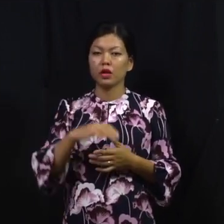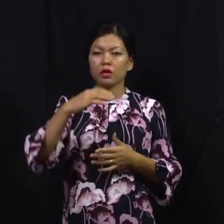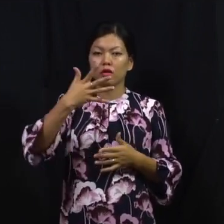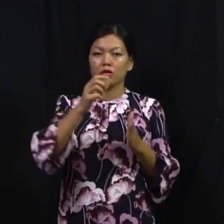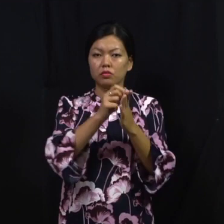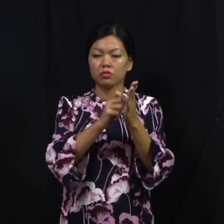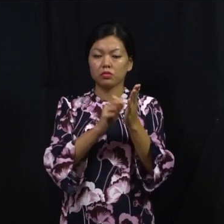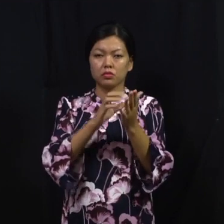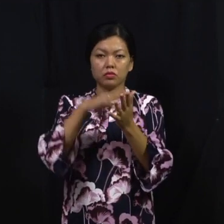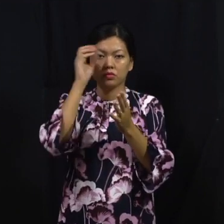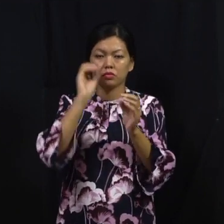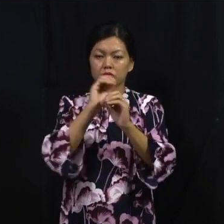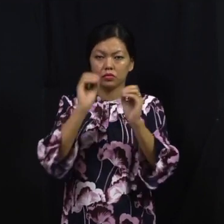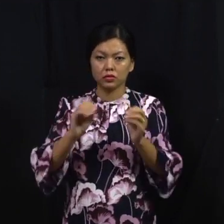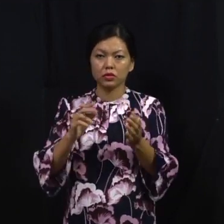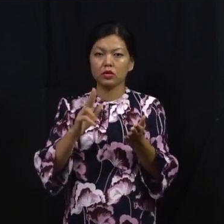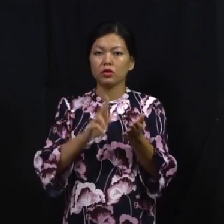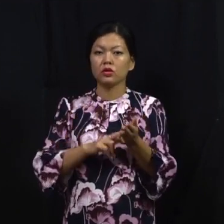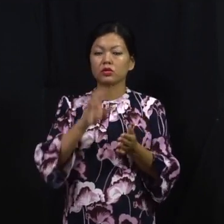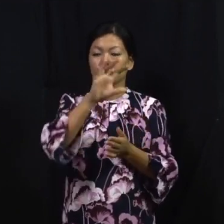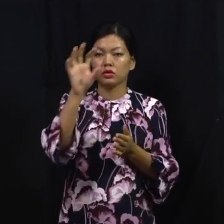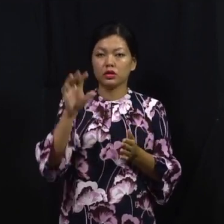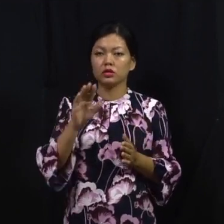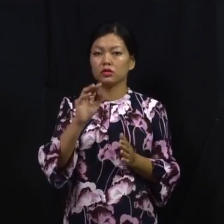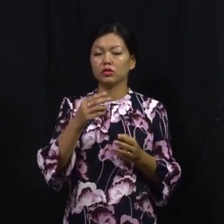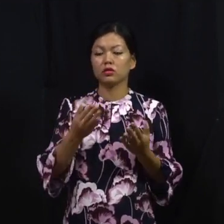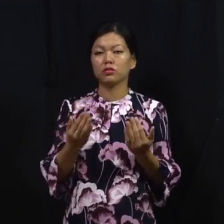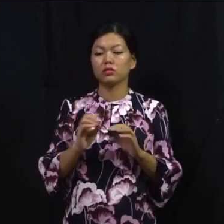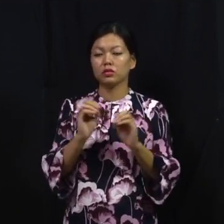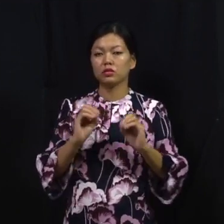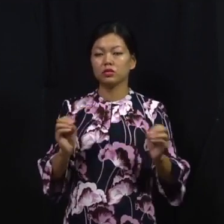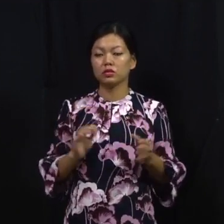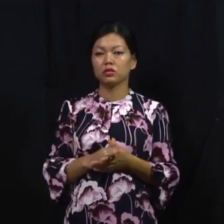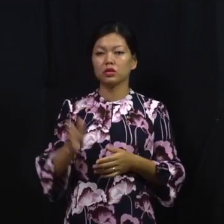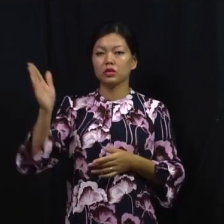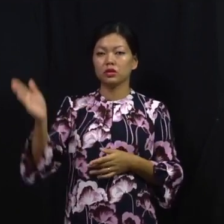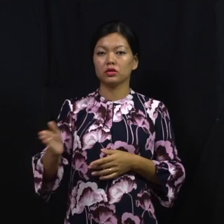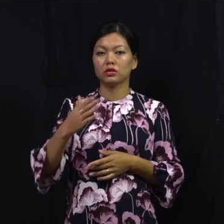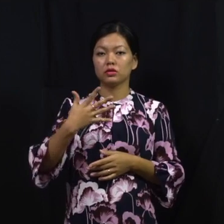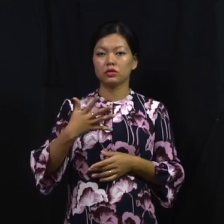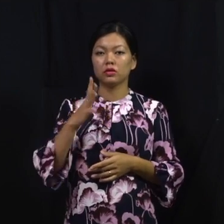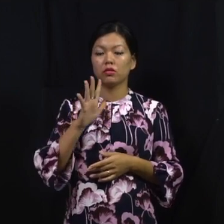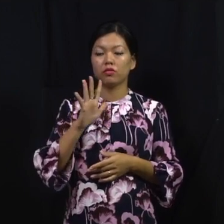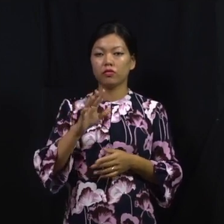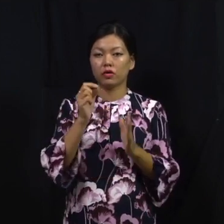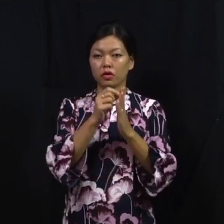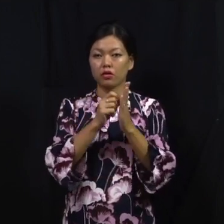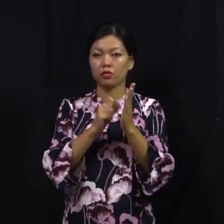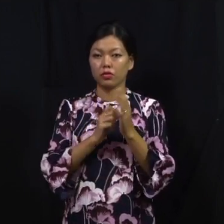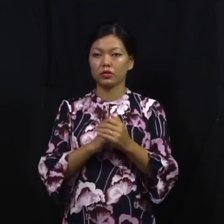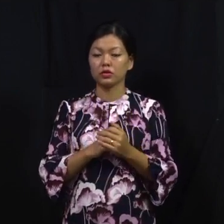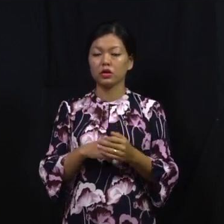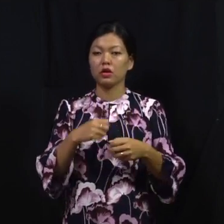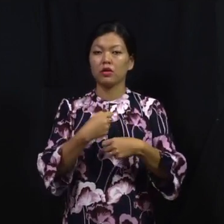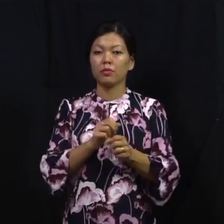concepts, we cannot call it as a nation. Okay, so these are the features, or we can say these are the elements that constitute a